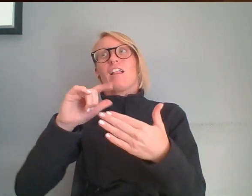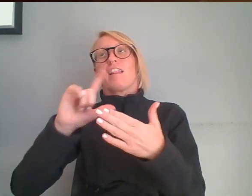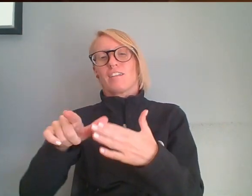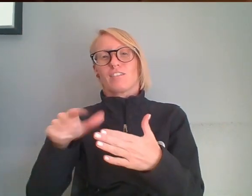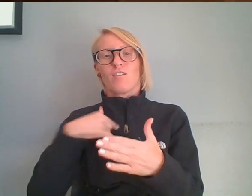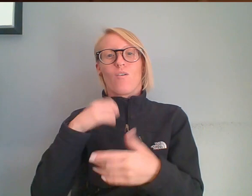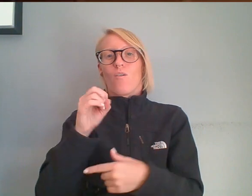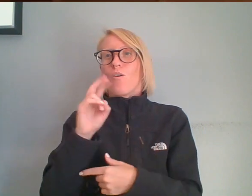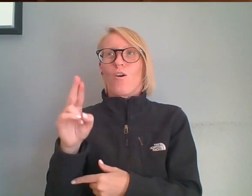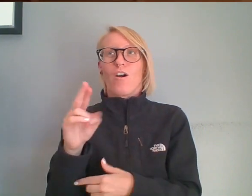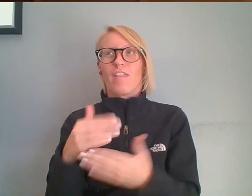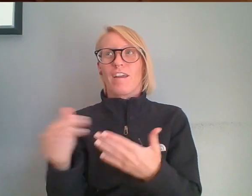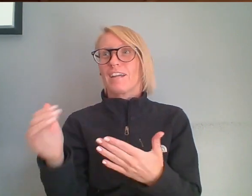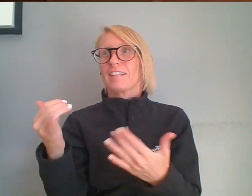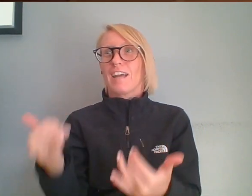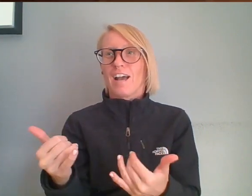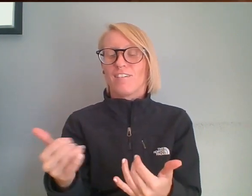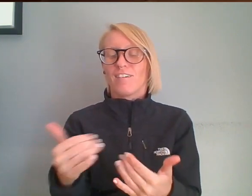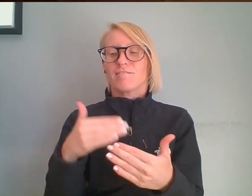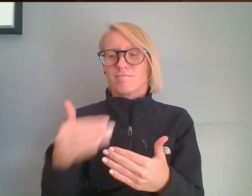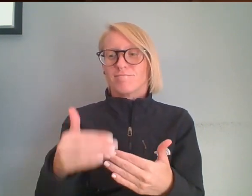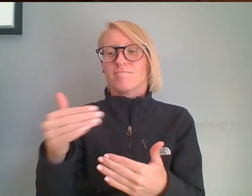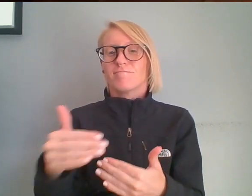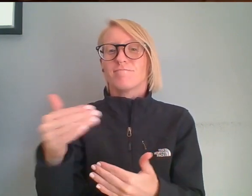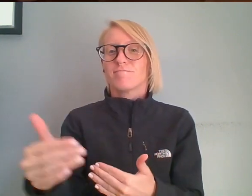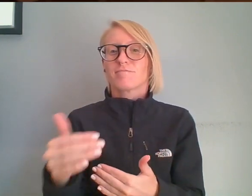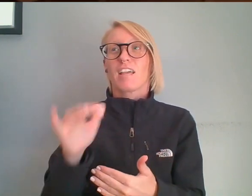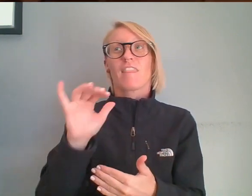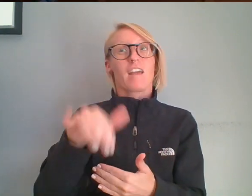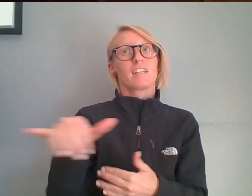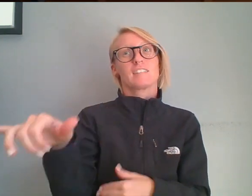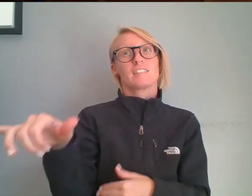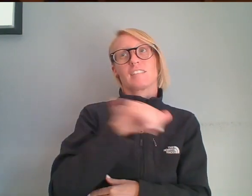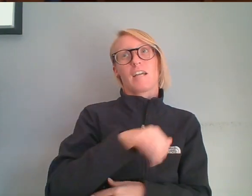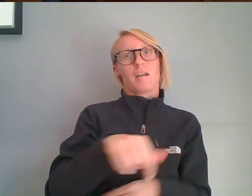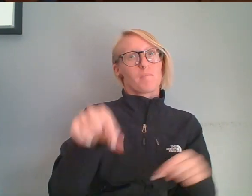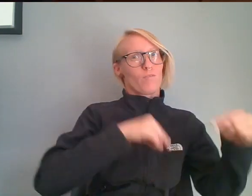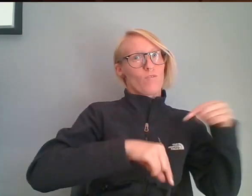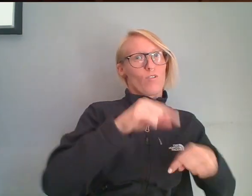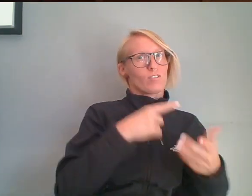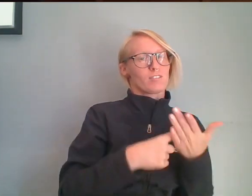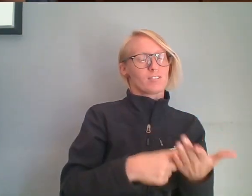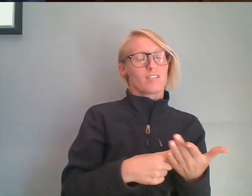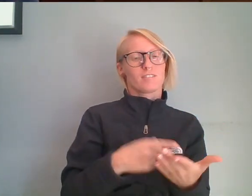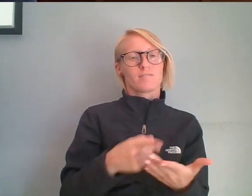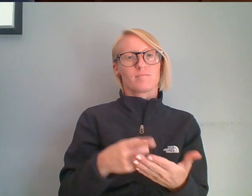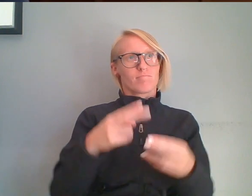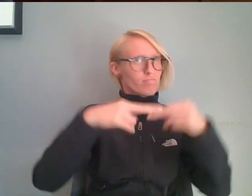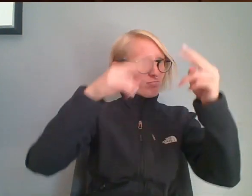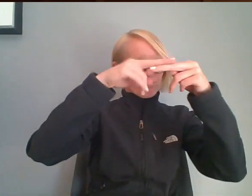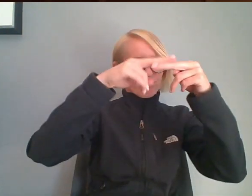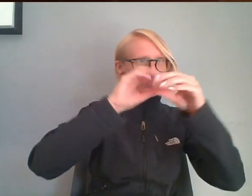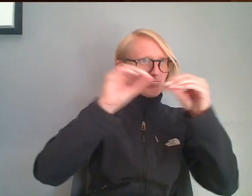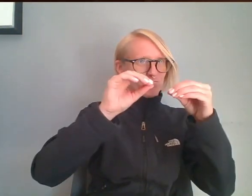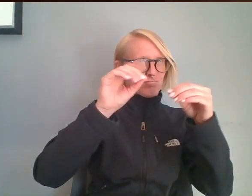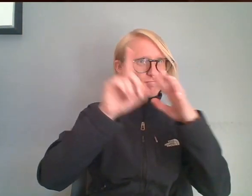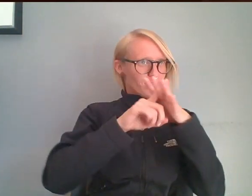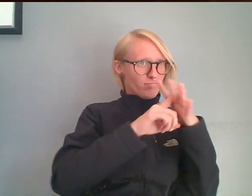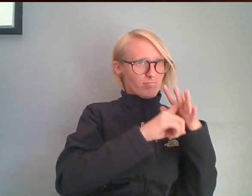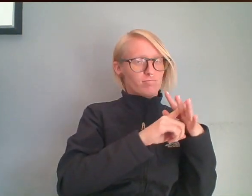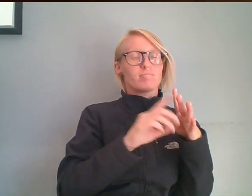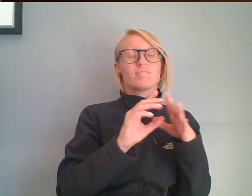Or the thing after that. Remember what we talked about before? That still plays. That's still in play. Okay, you're stockpiling. Look in